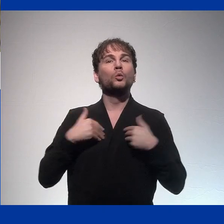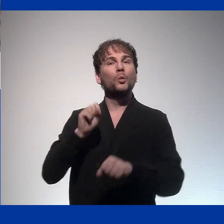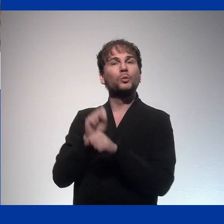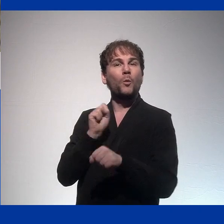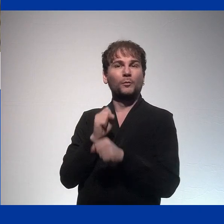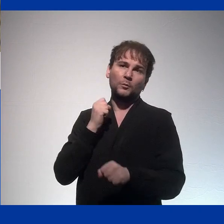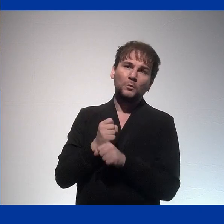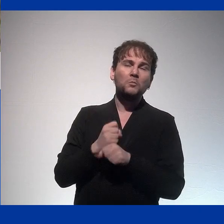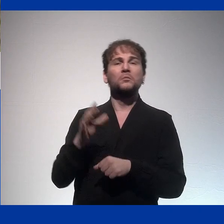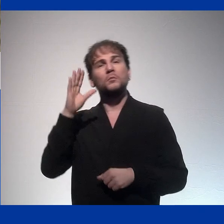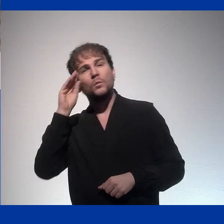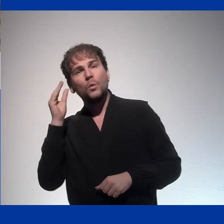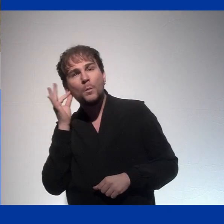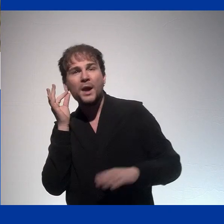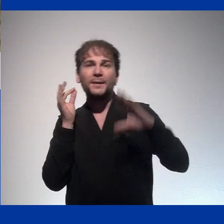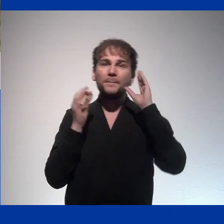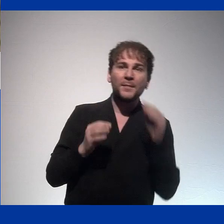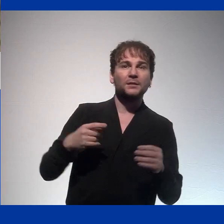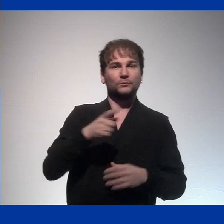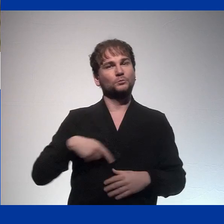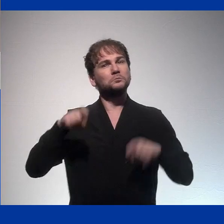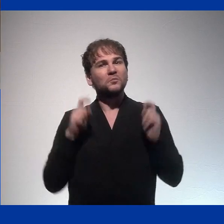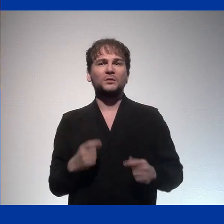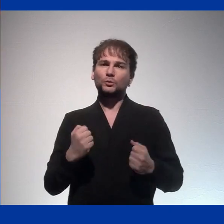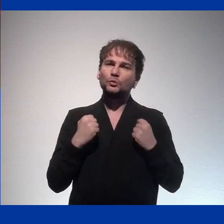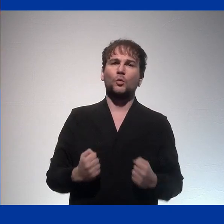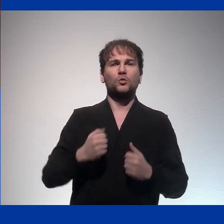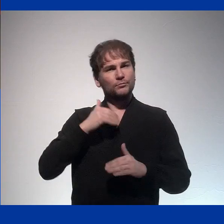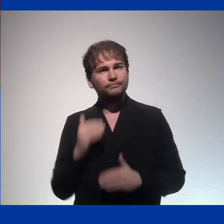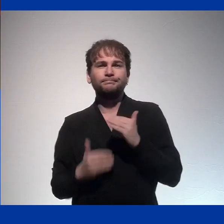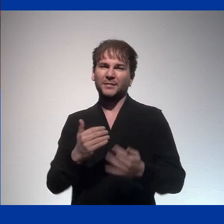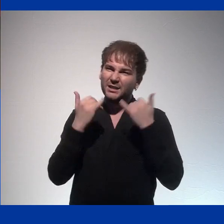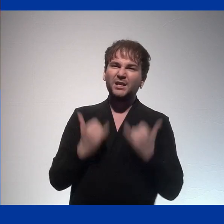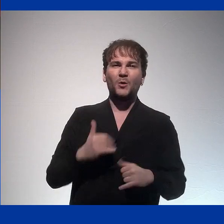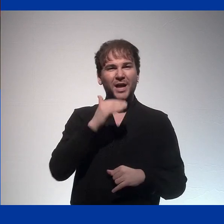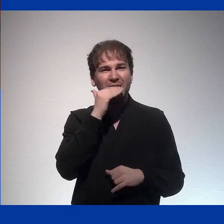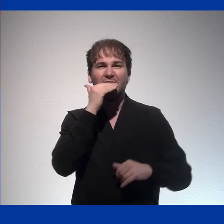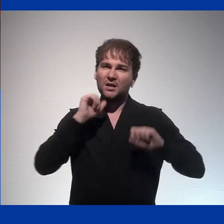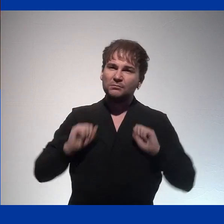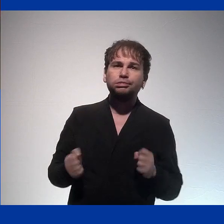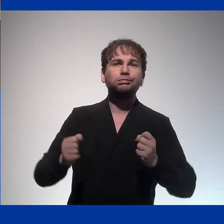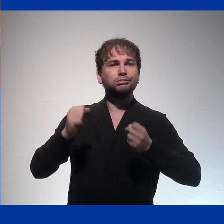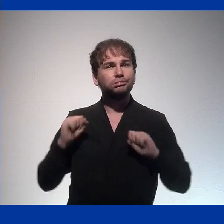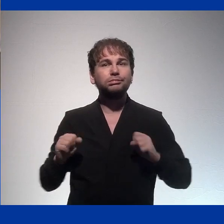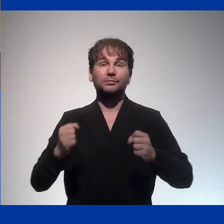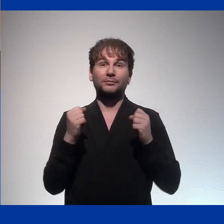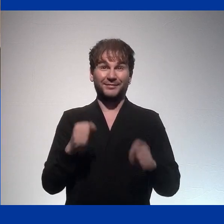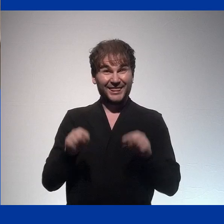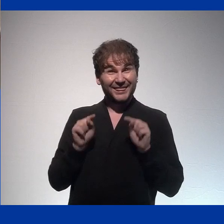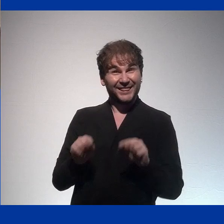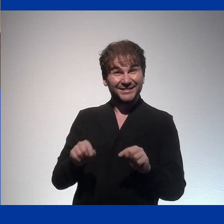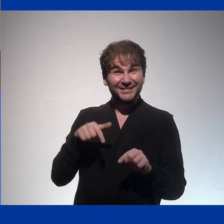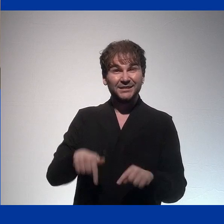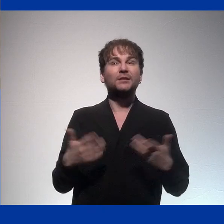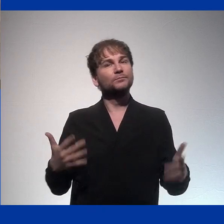Thank you very much, Branimira Penić. And next we come to a person